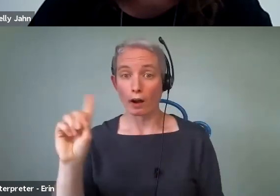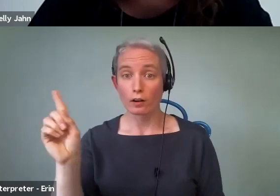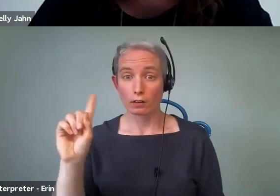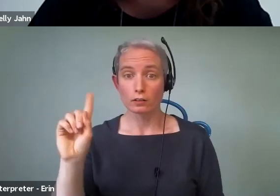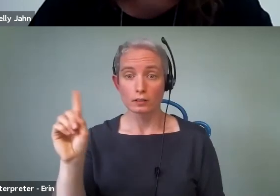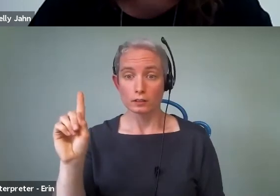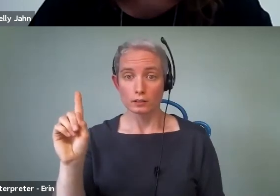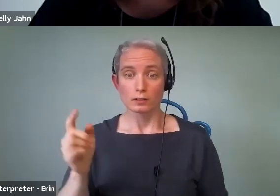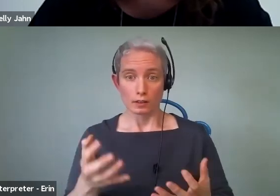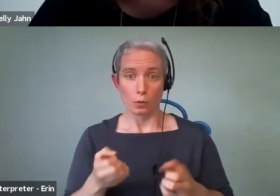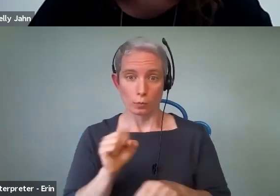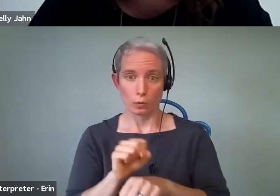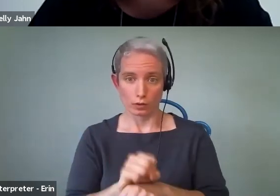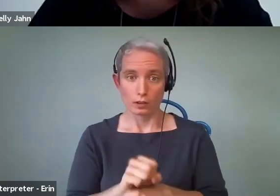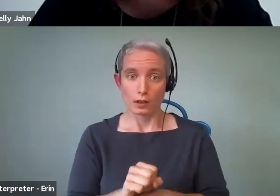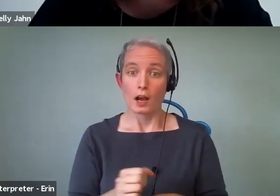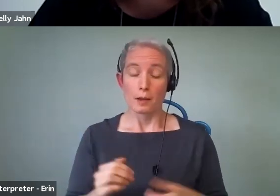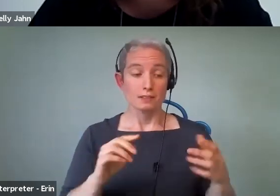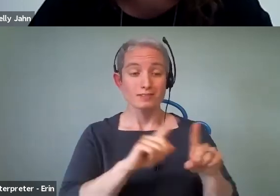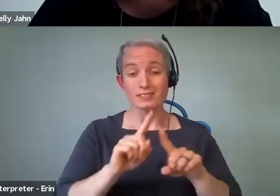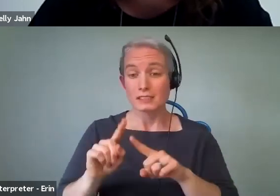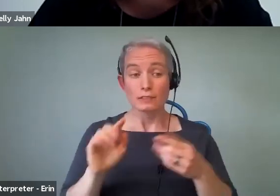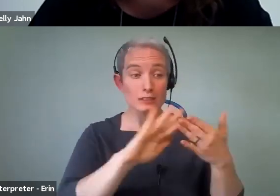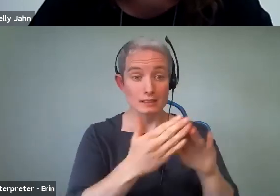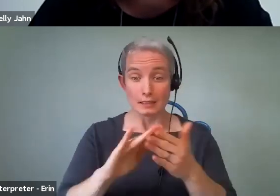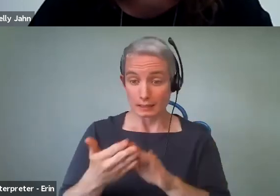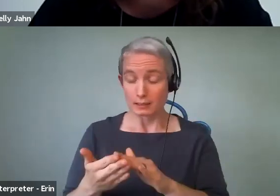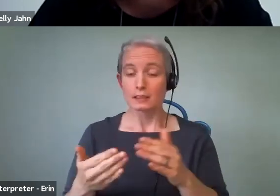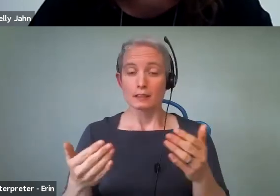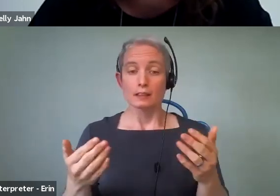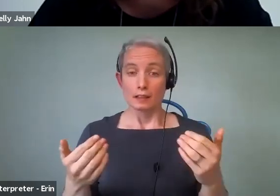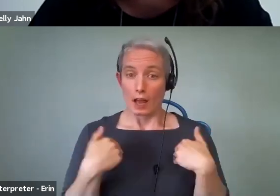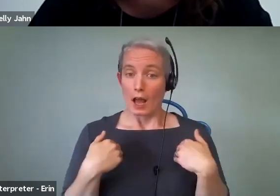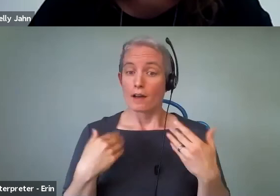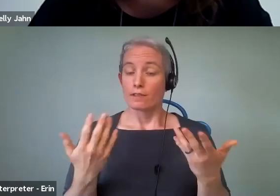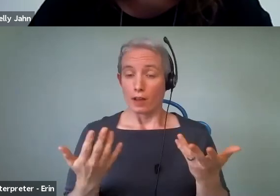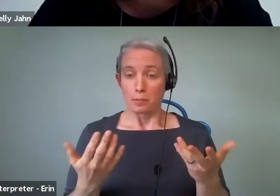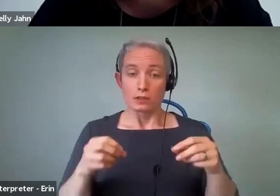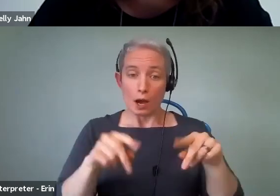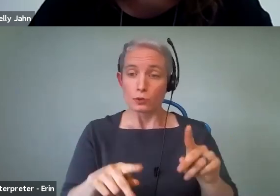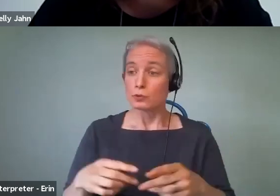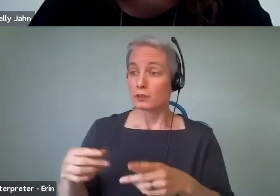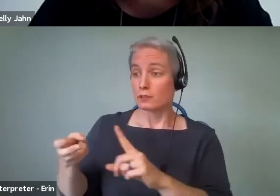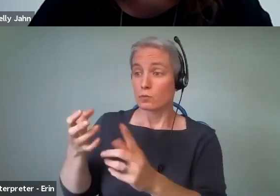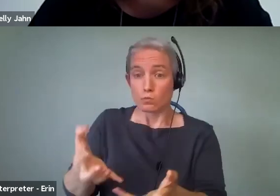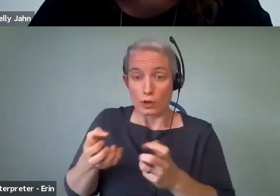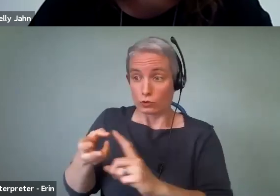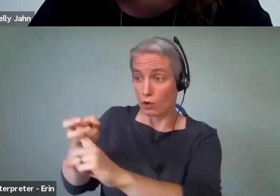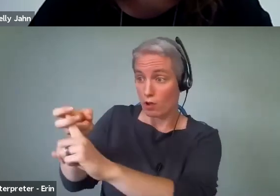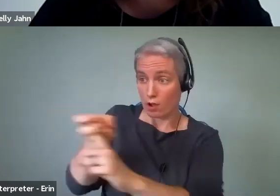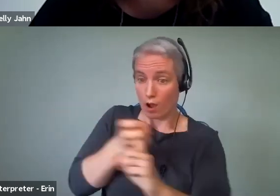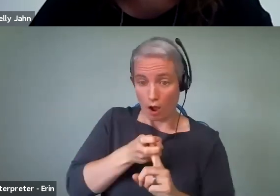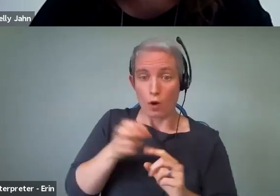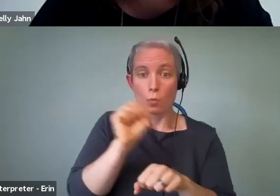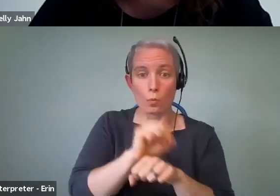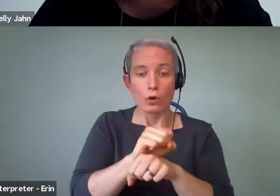to that very opportunity, trying to attract workers. If you come to XYZ city, we'll give you an incentive of,